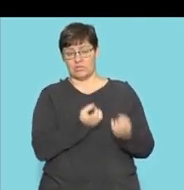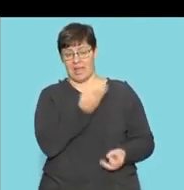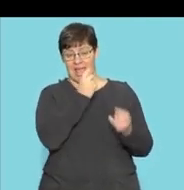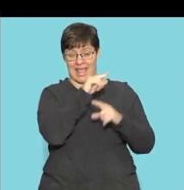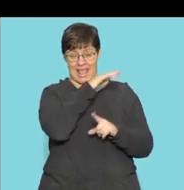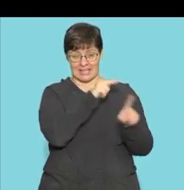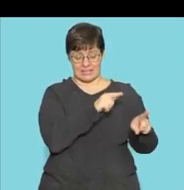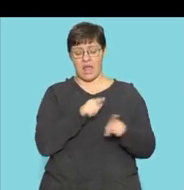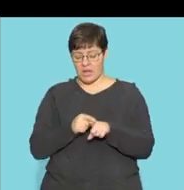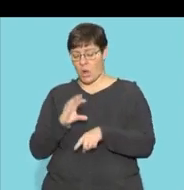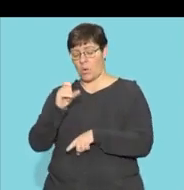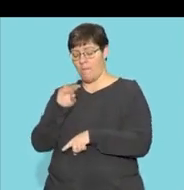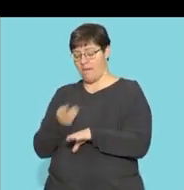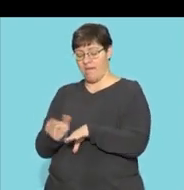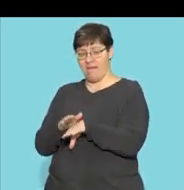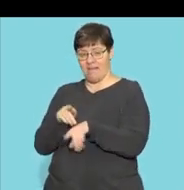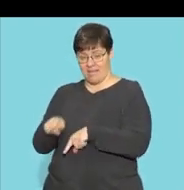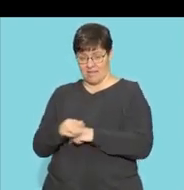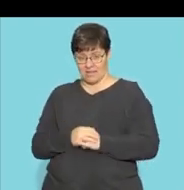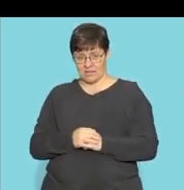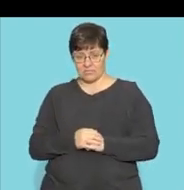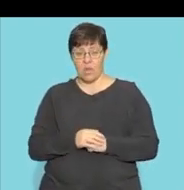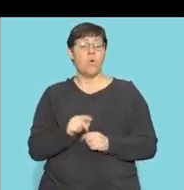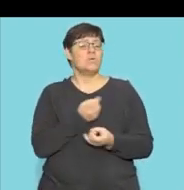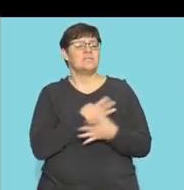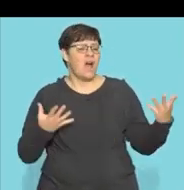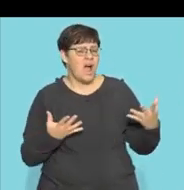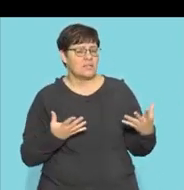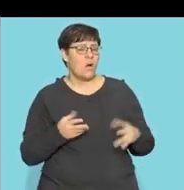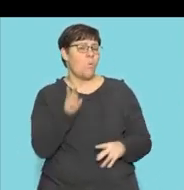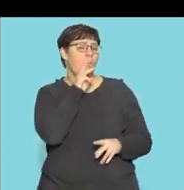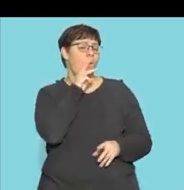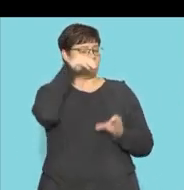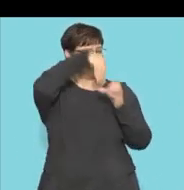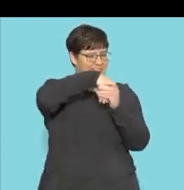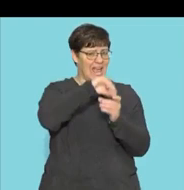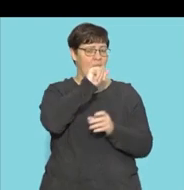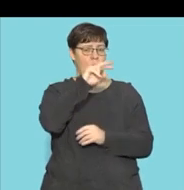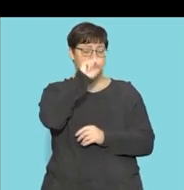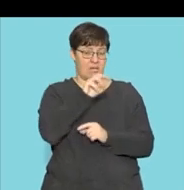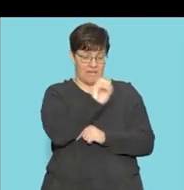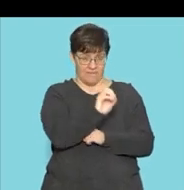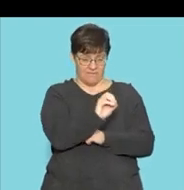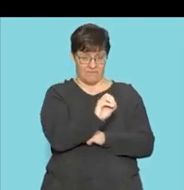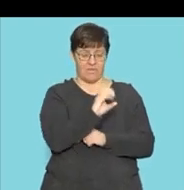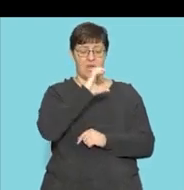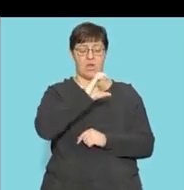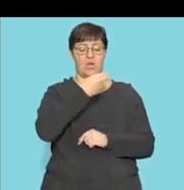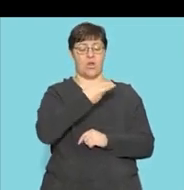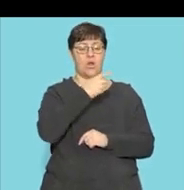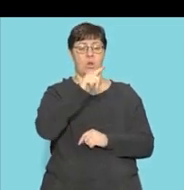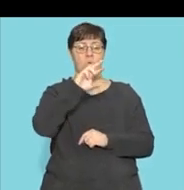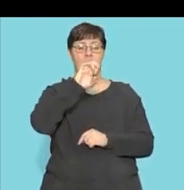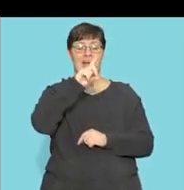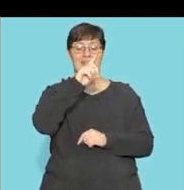we started with ions in the solution. So you started with chloride ions, and there